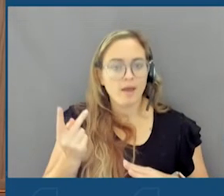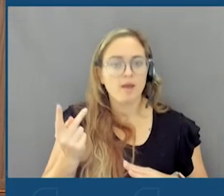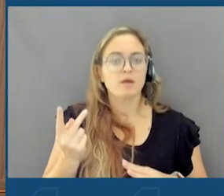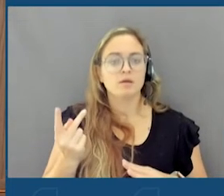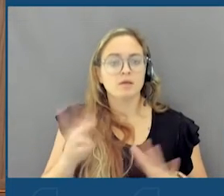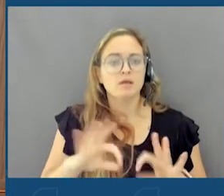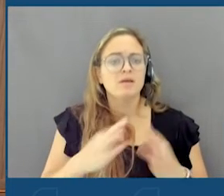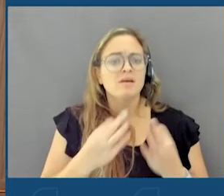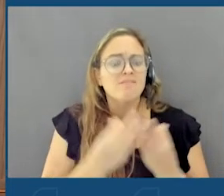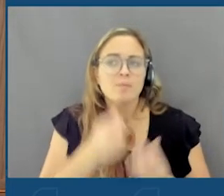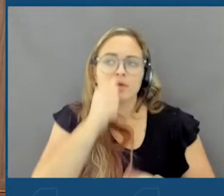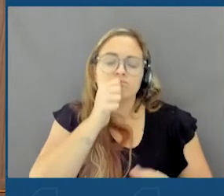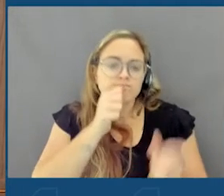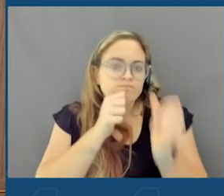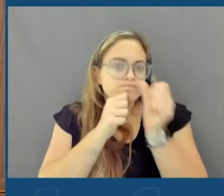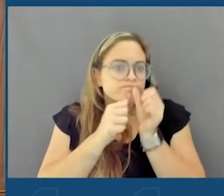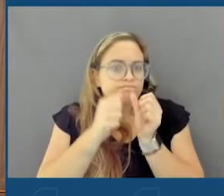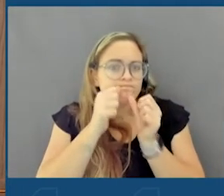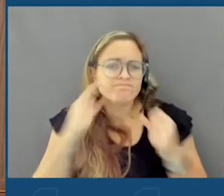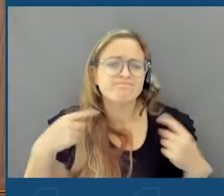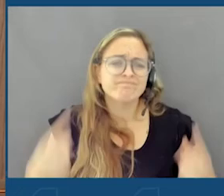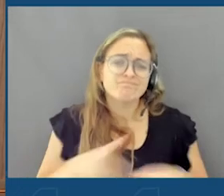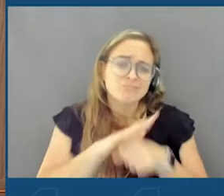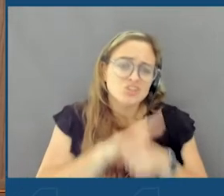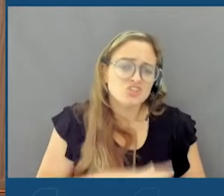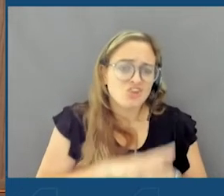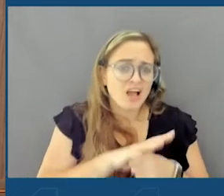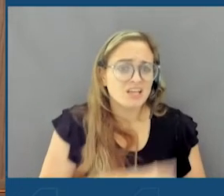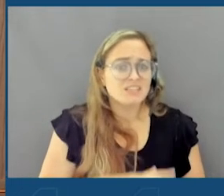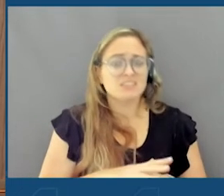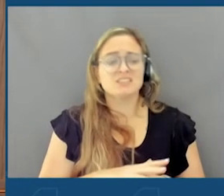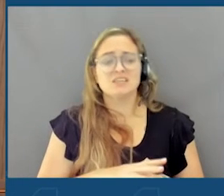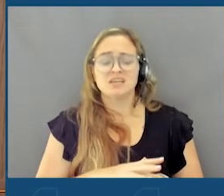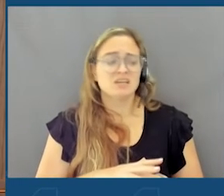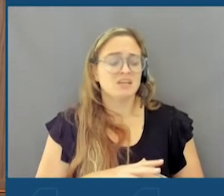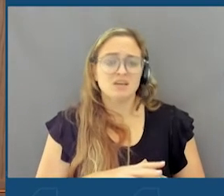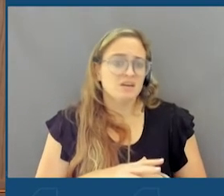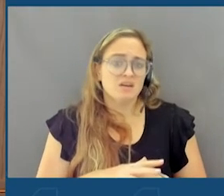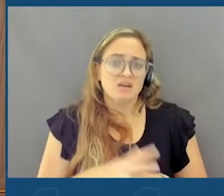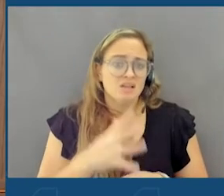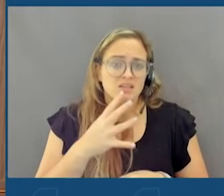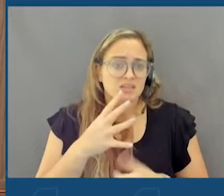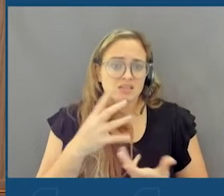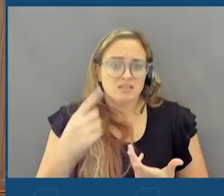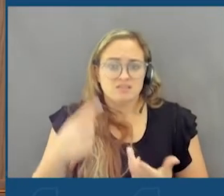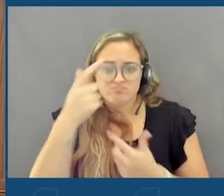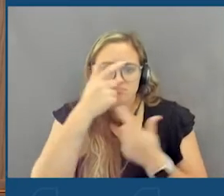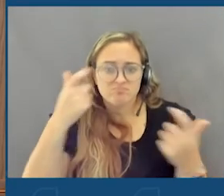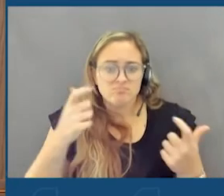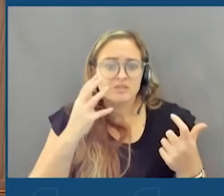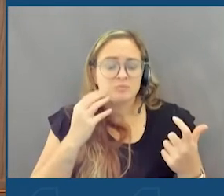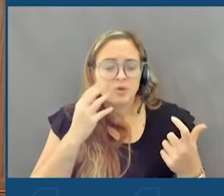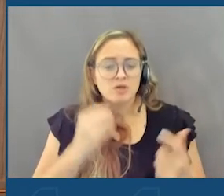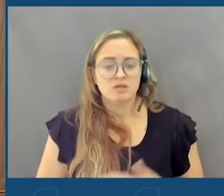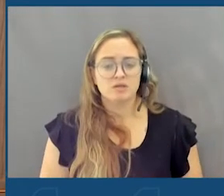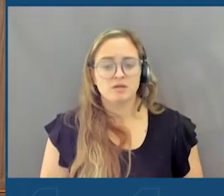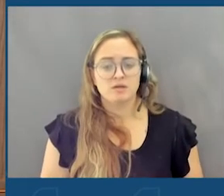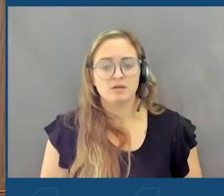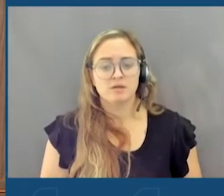had suffered so much from the stress and fear of this experience. My blood pressure